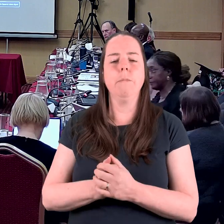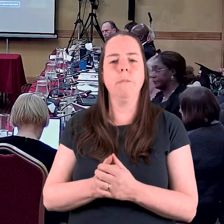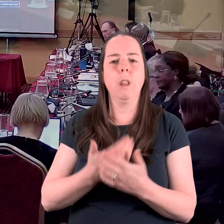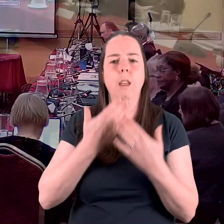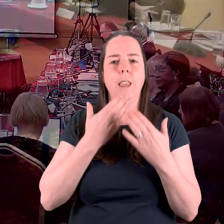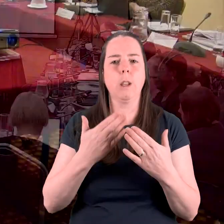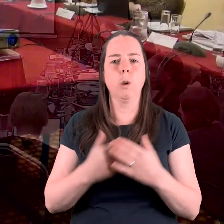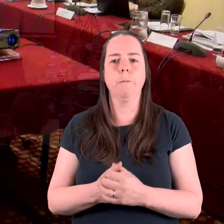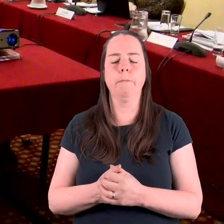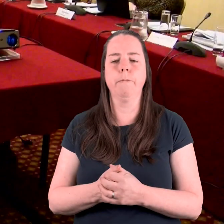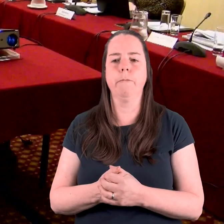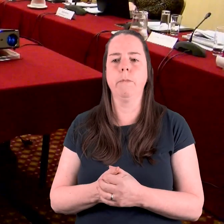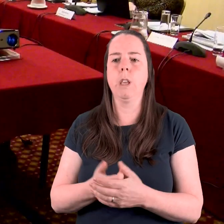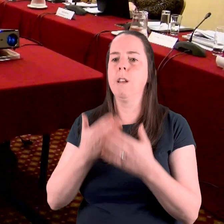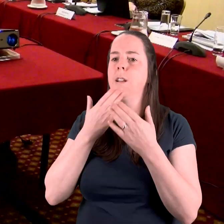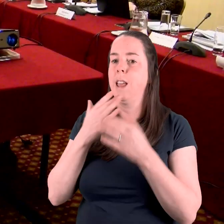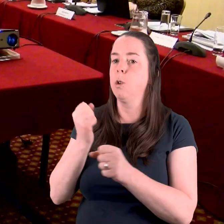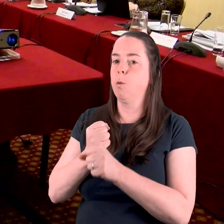Thank you.